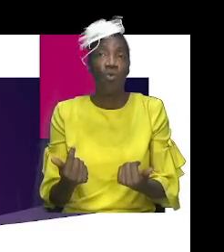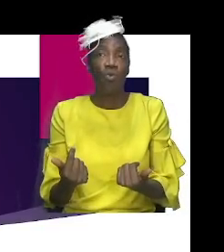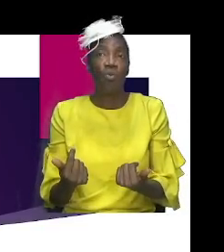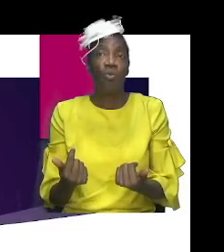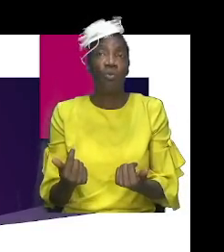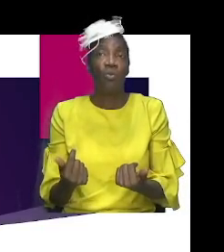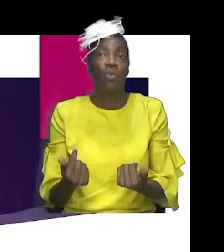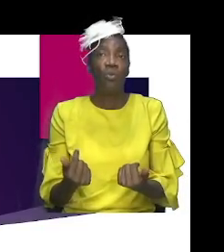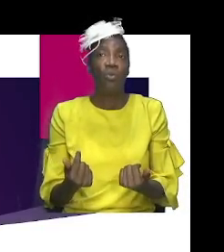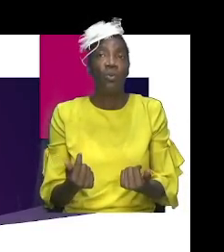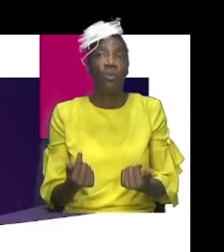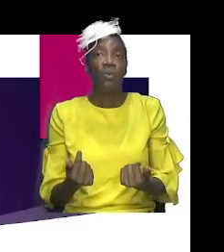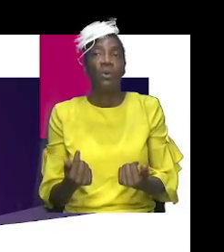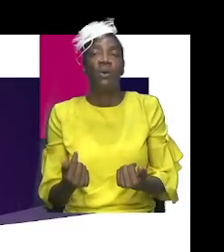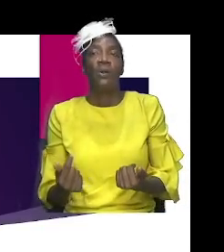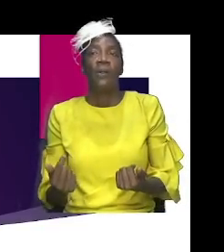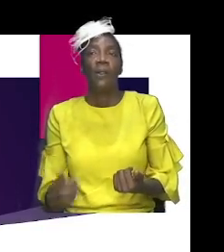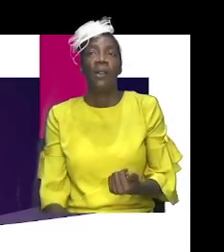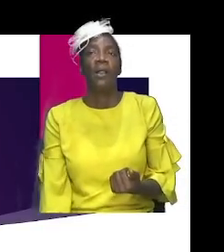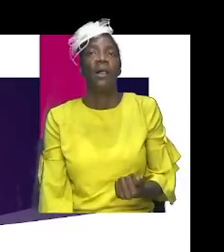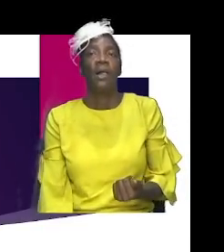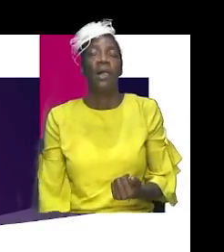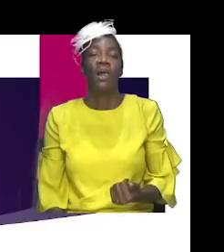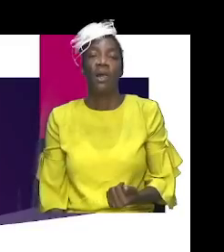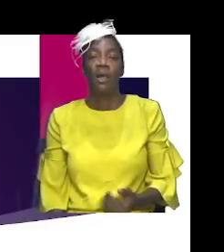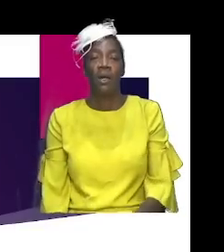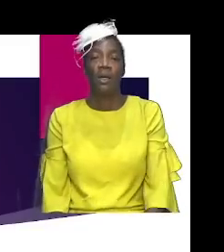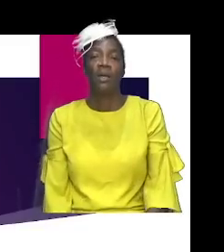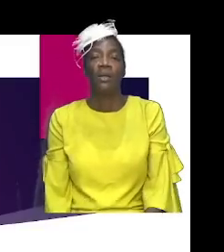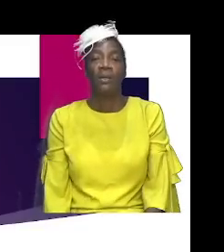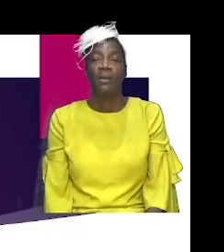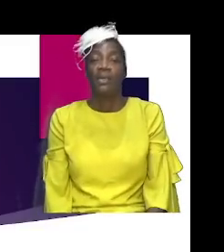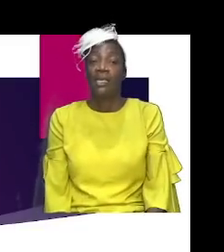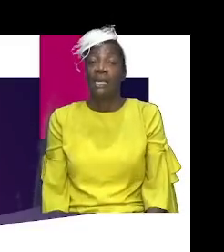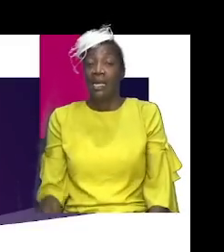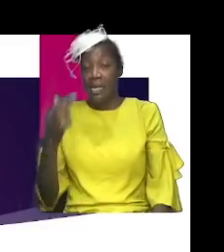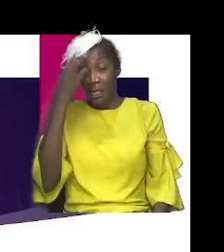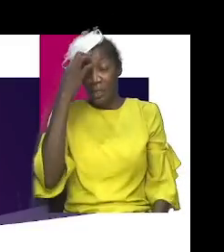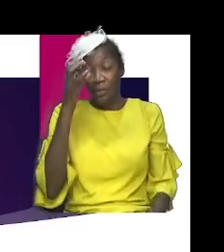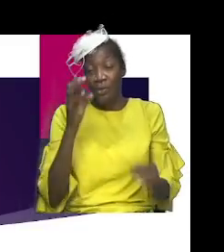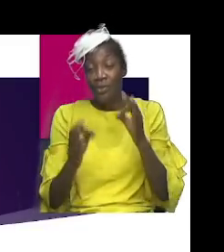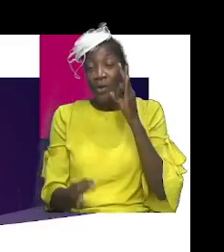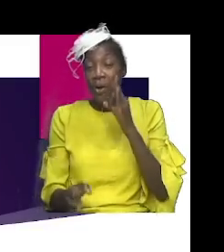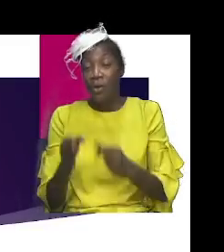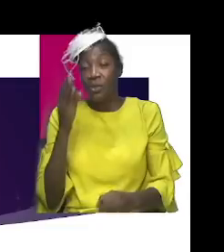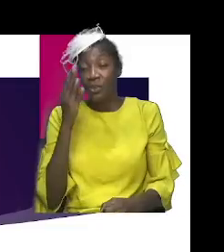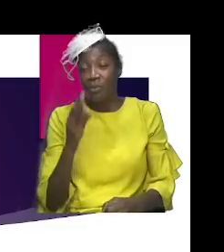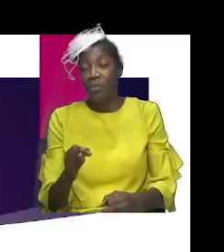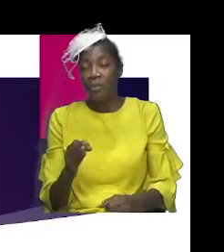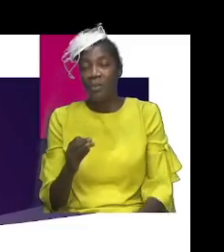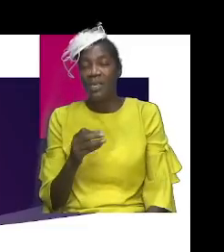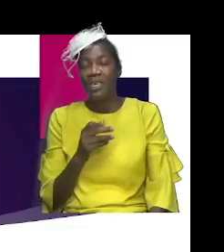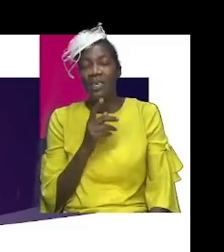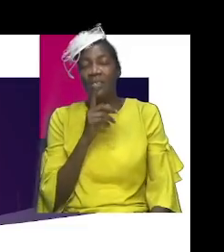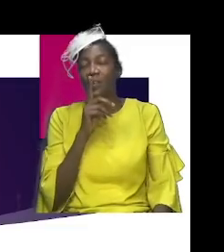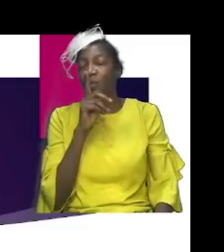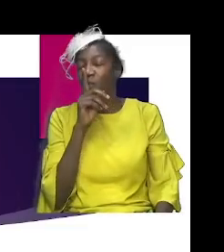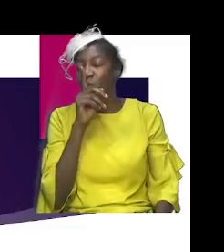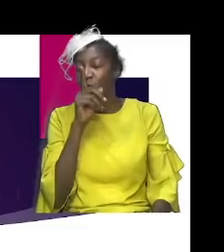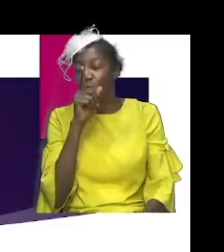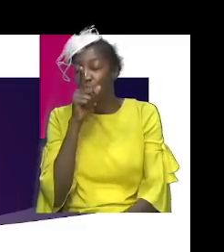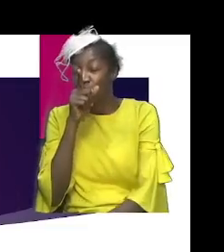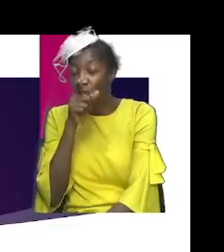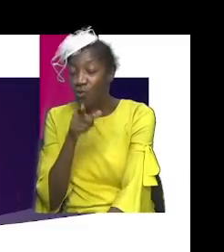that's why we say it is, the judgment is going to be thorough. It is going to be very,